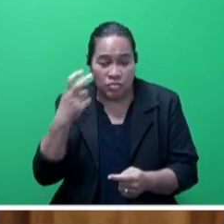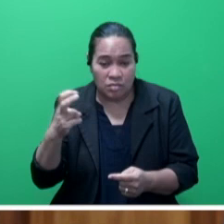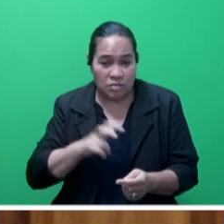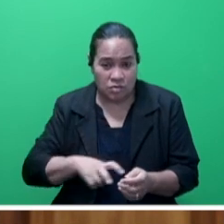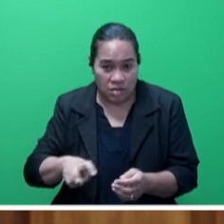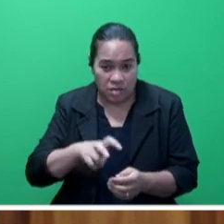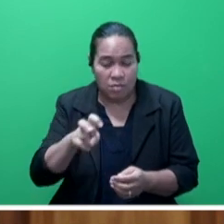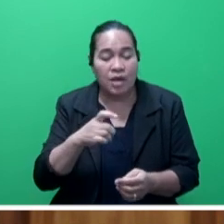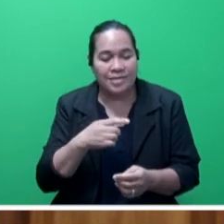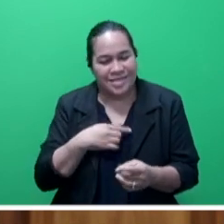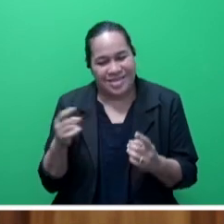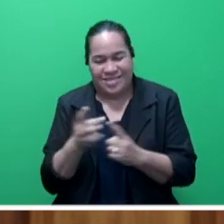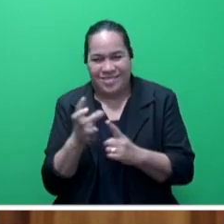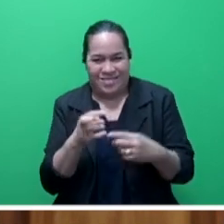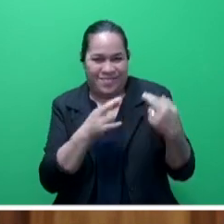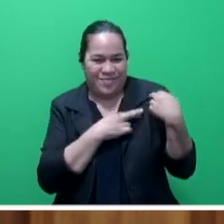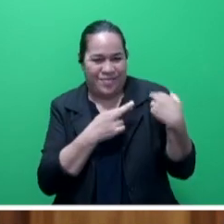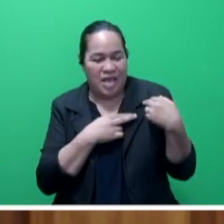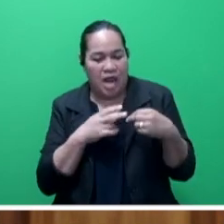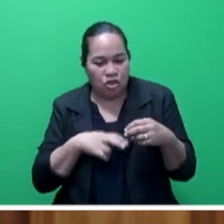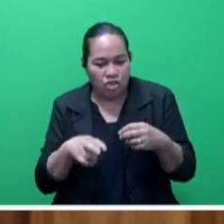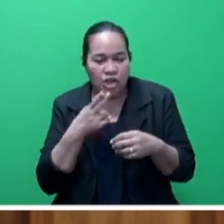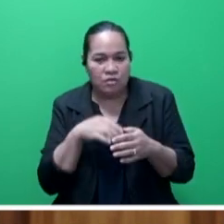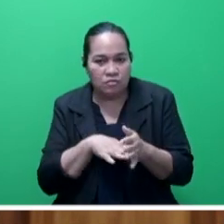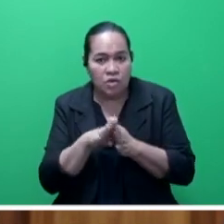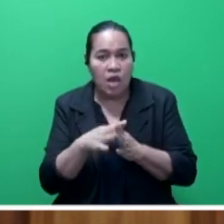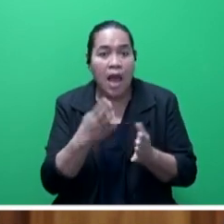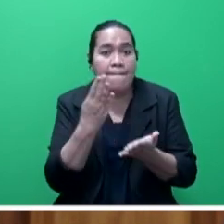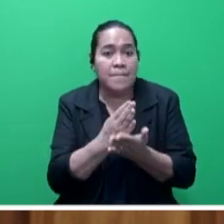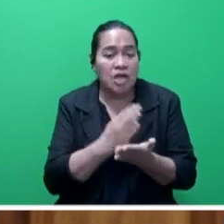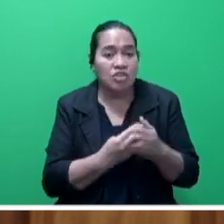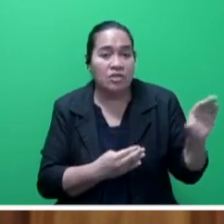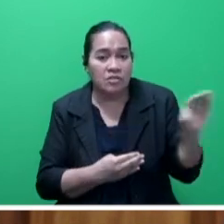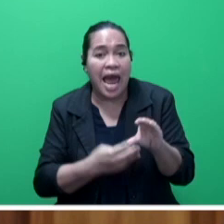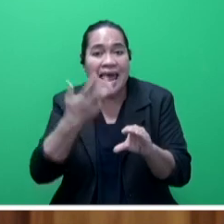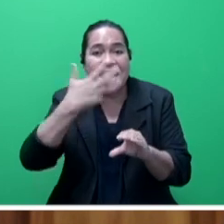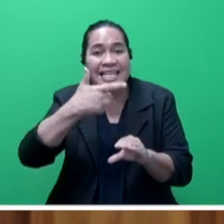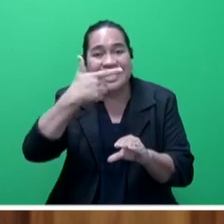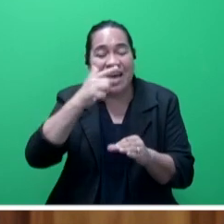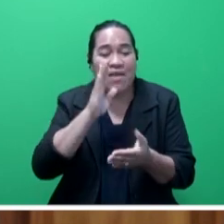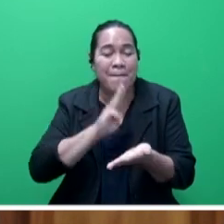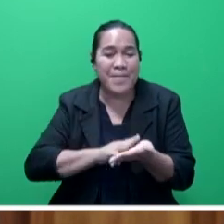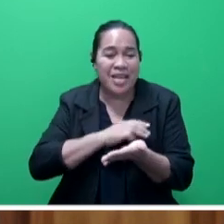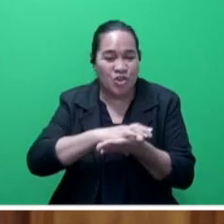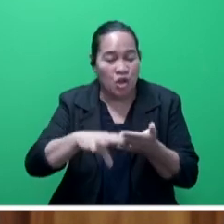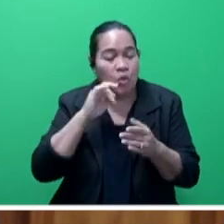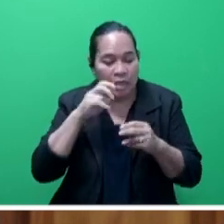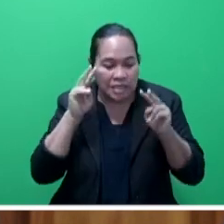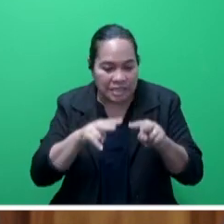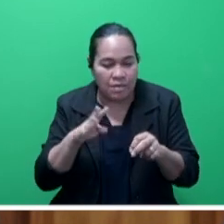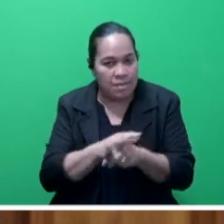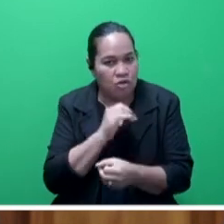in our journey to economic recovery. With a budget of $97.2 million, Mr. Speaker, so we will see to a recovery that's